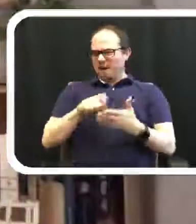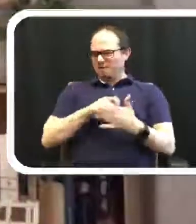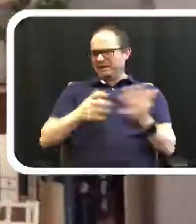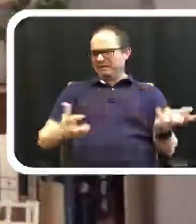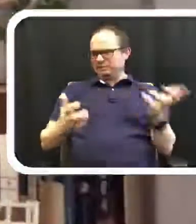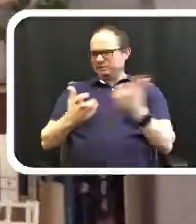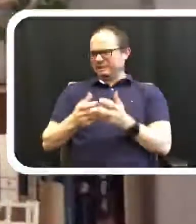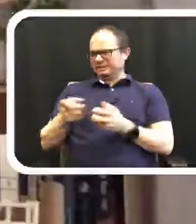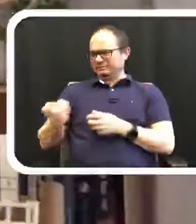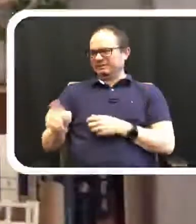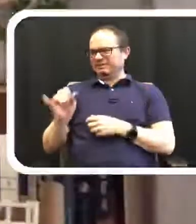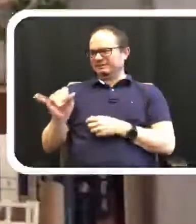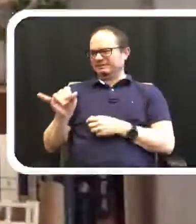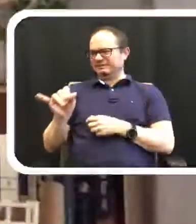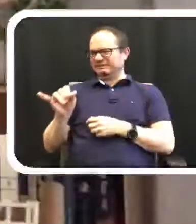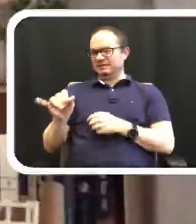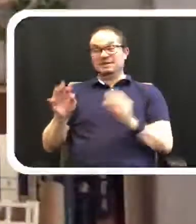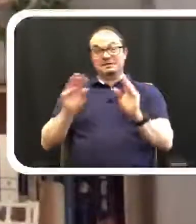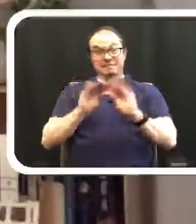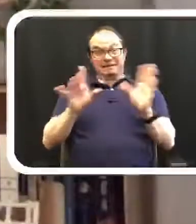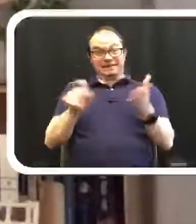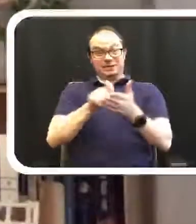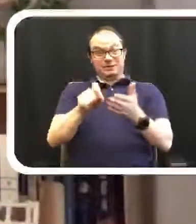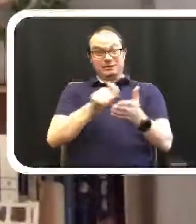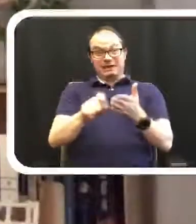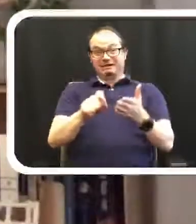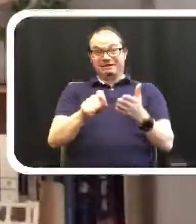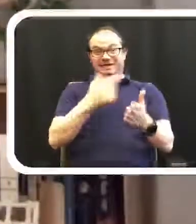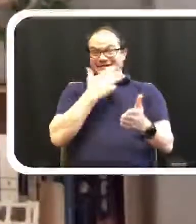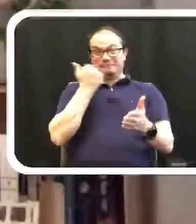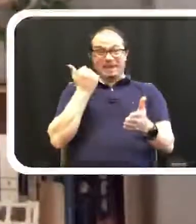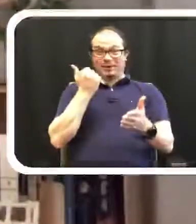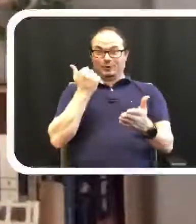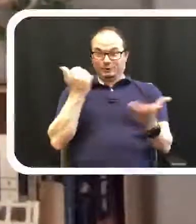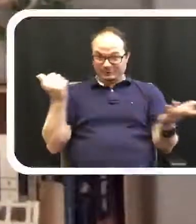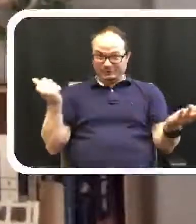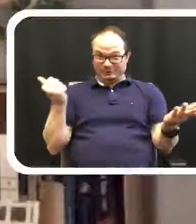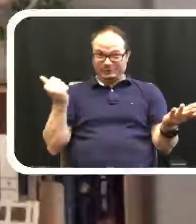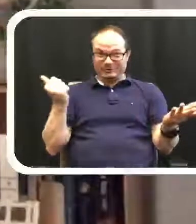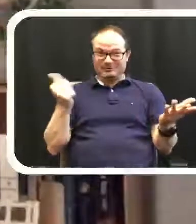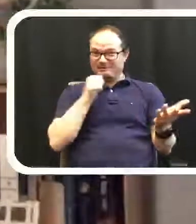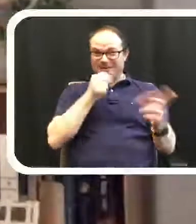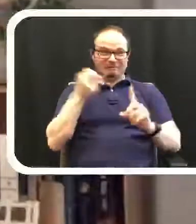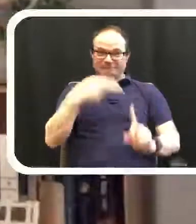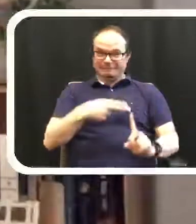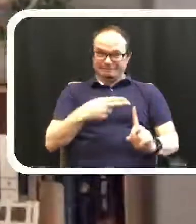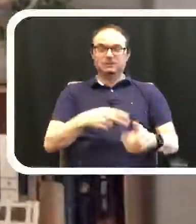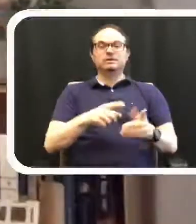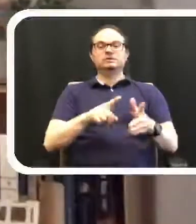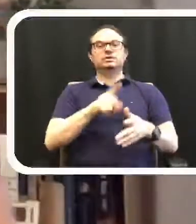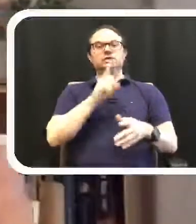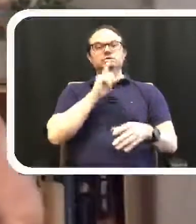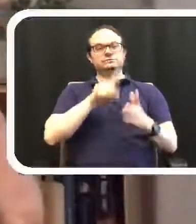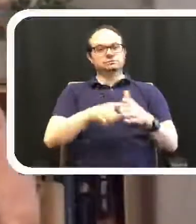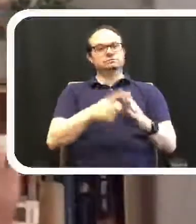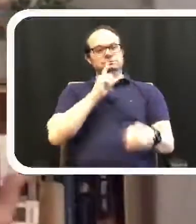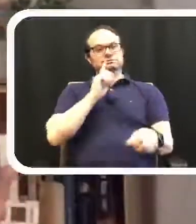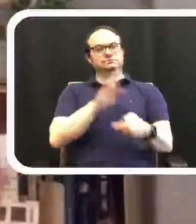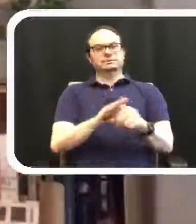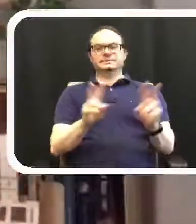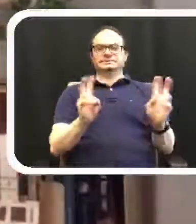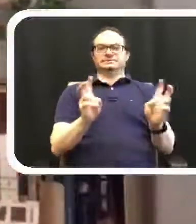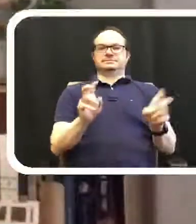this. But clear writing, nothing beats clear writing. And so start with the real subject. And I